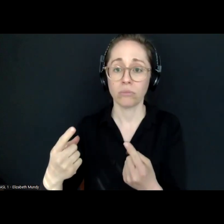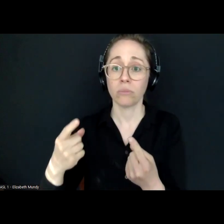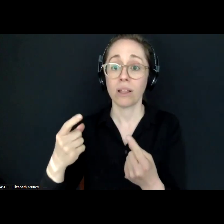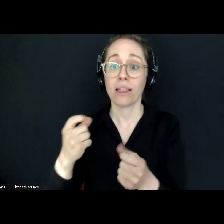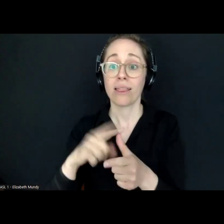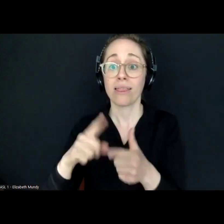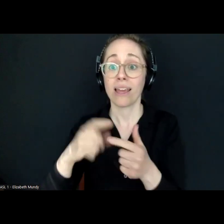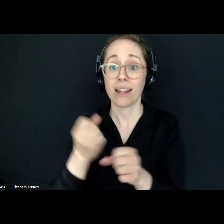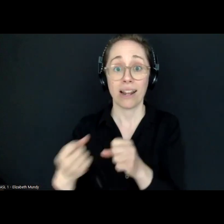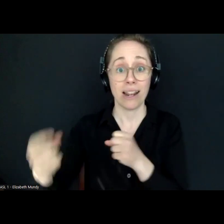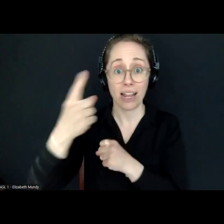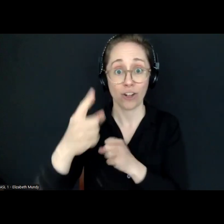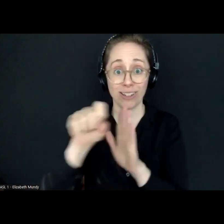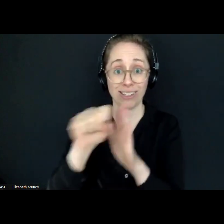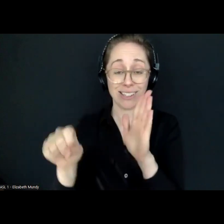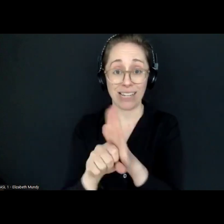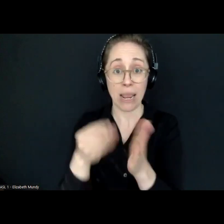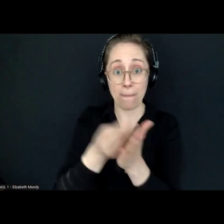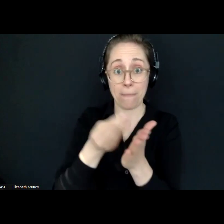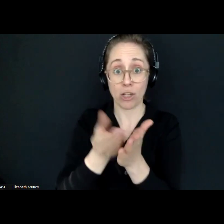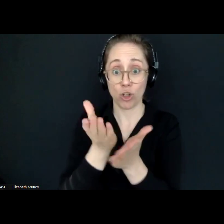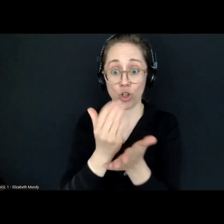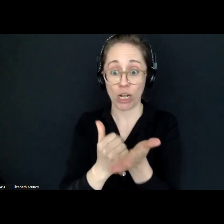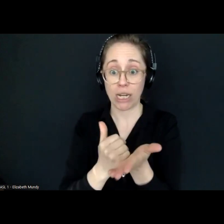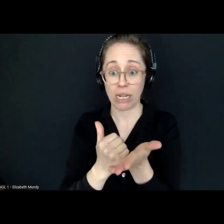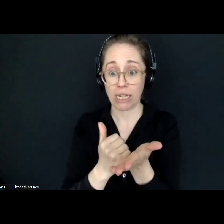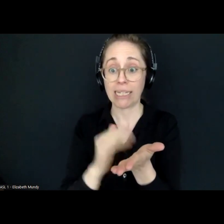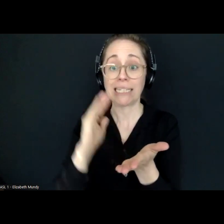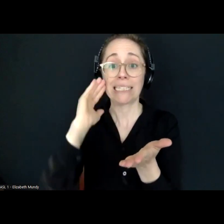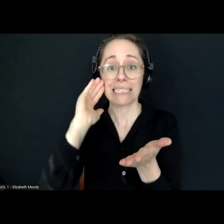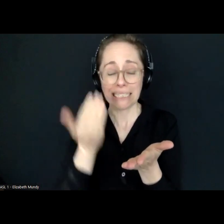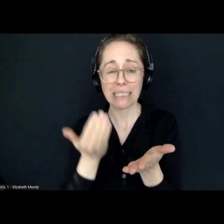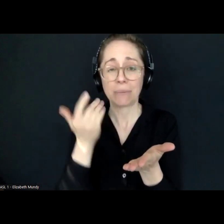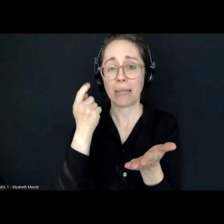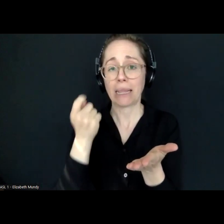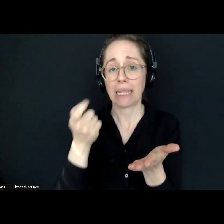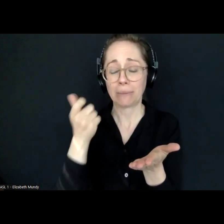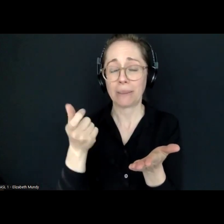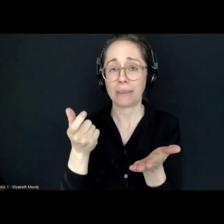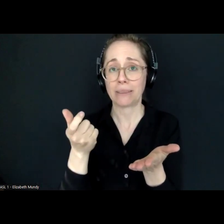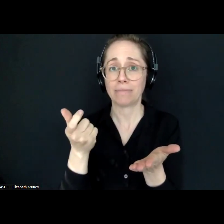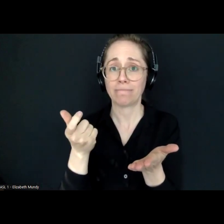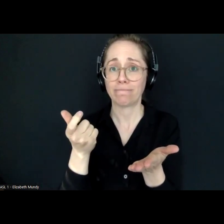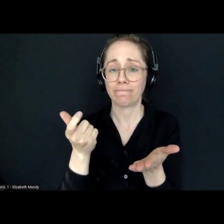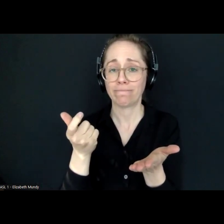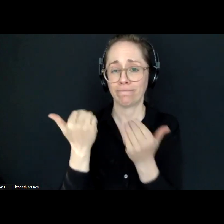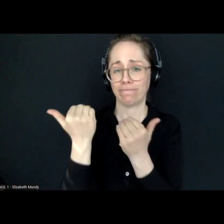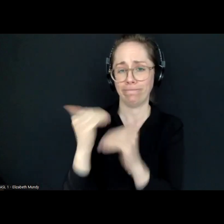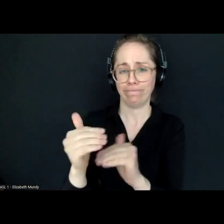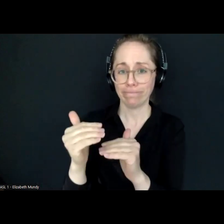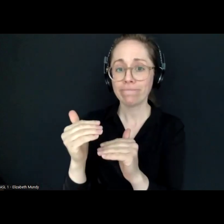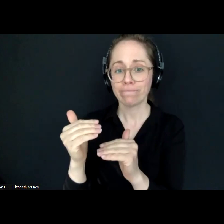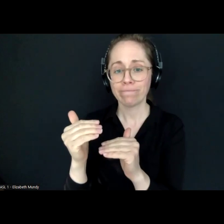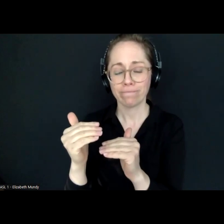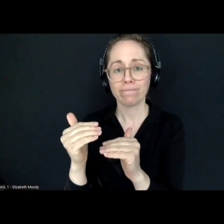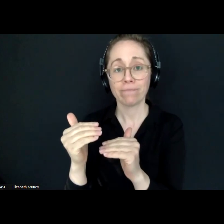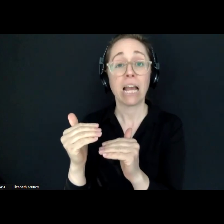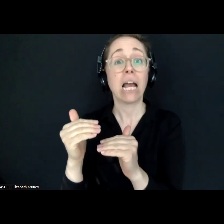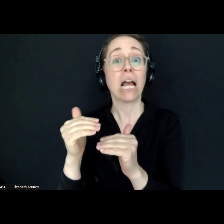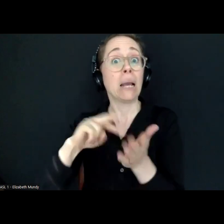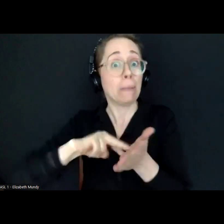state budget appears to be in a space where it is going to be difficult to add new services,